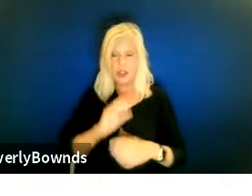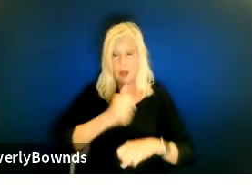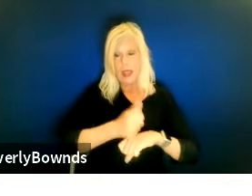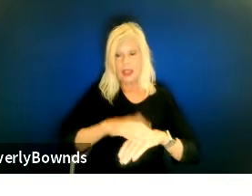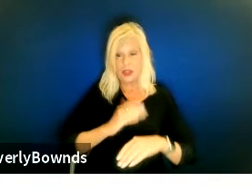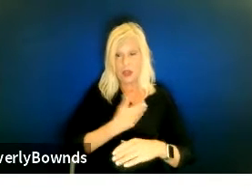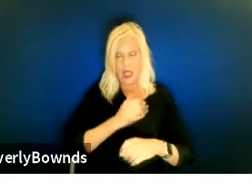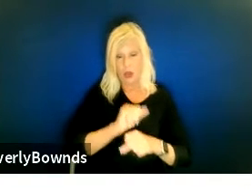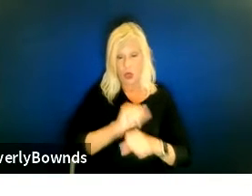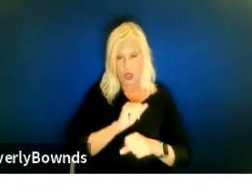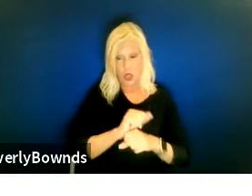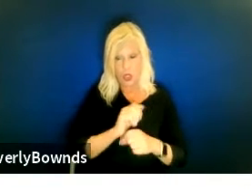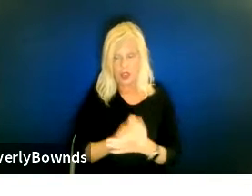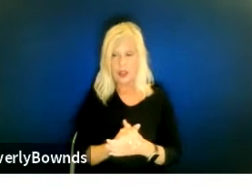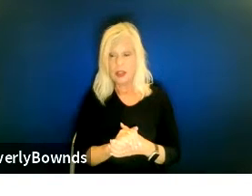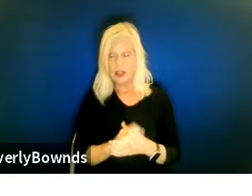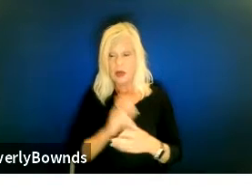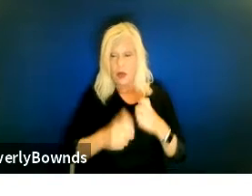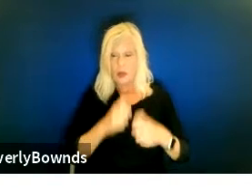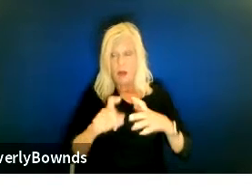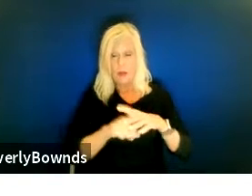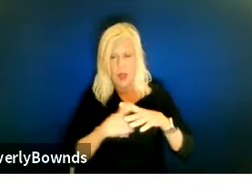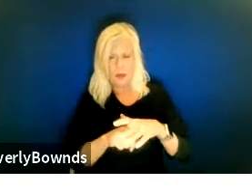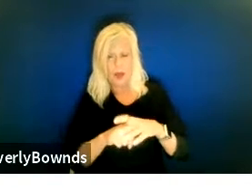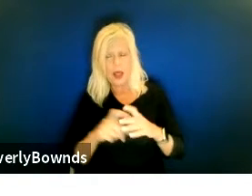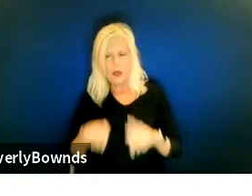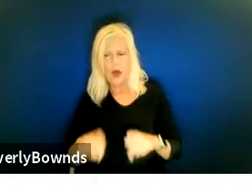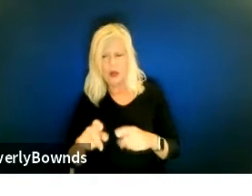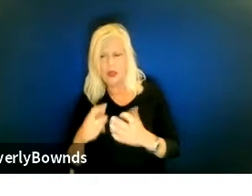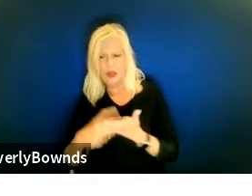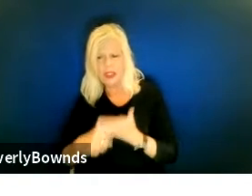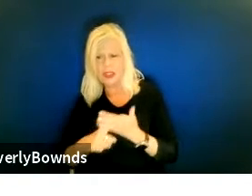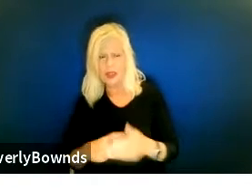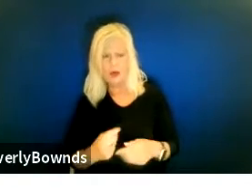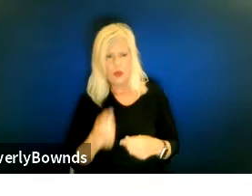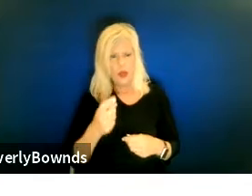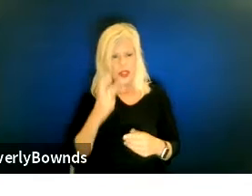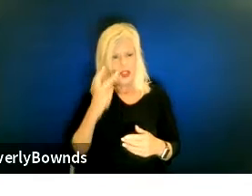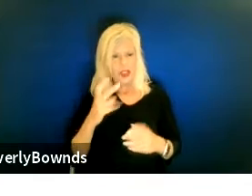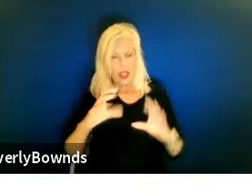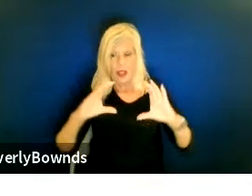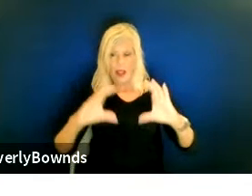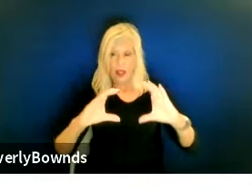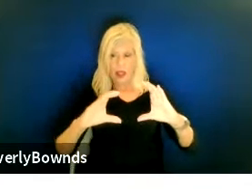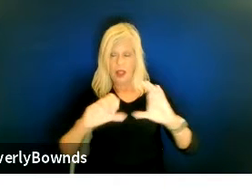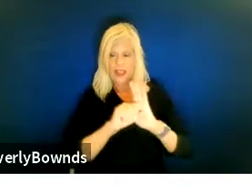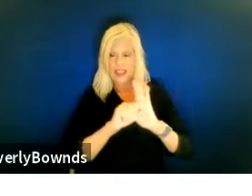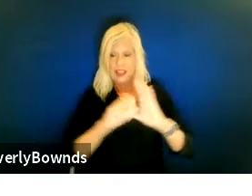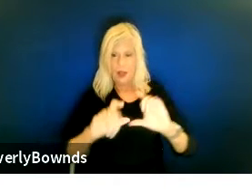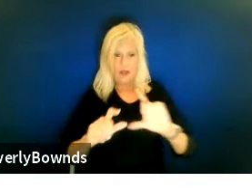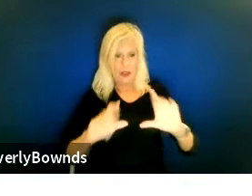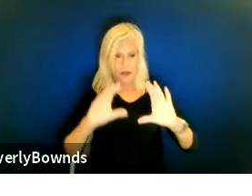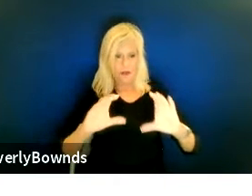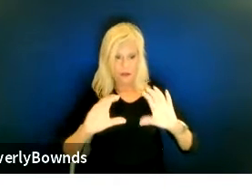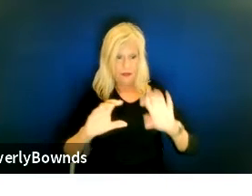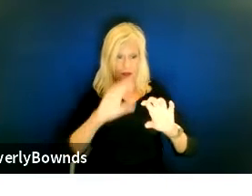work. There were issues that came up when we were talking. For instance, one, you're seeing the symbol on the left, which is